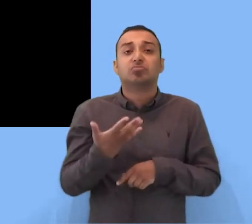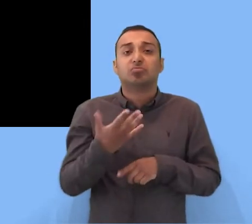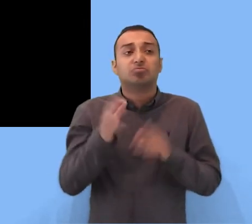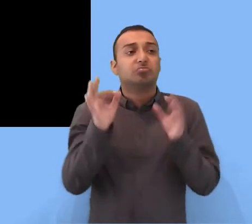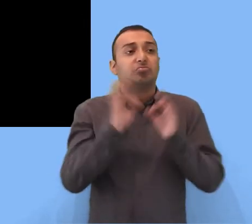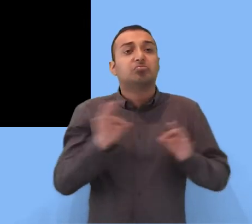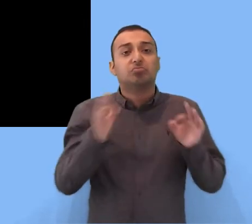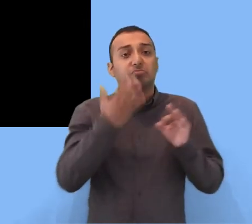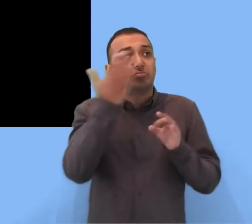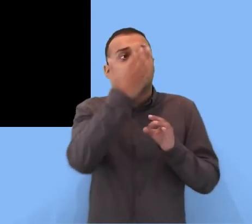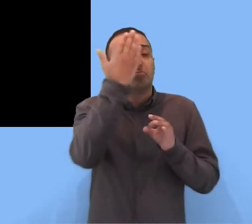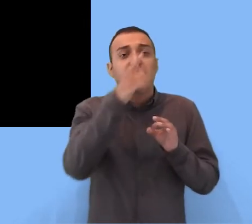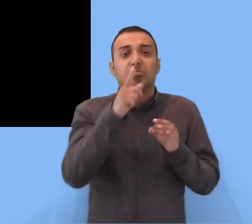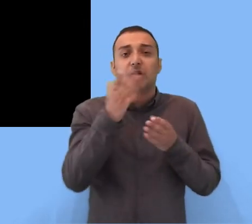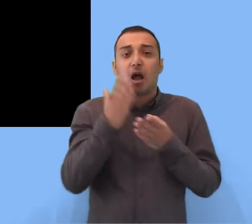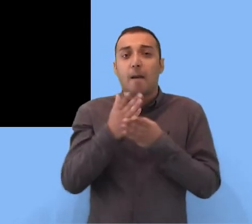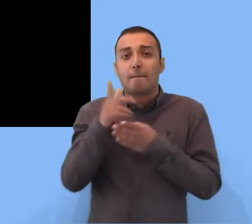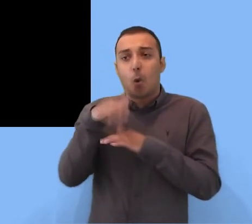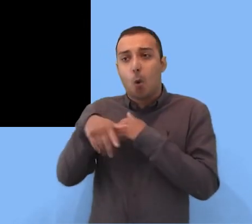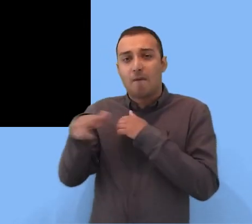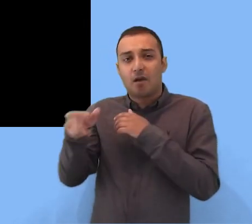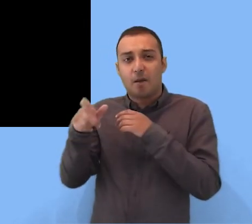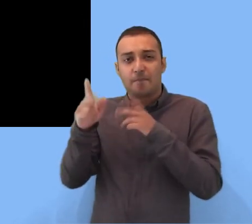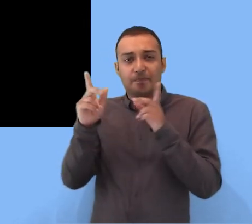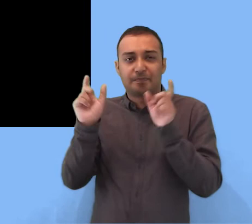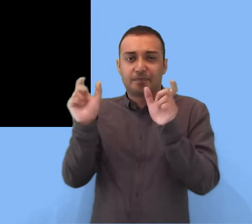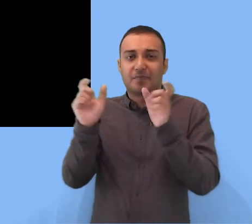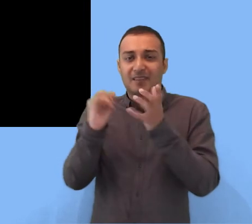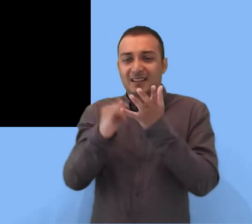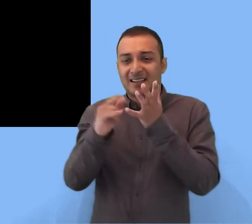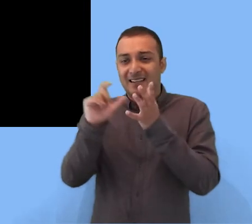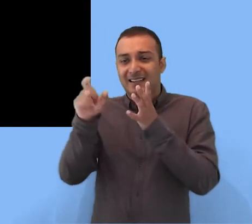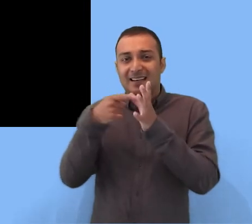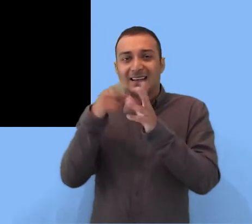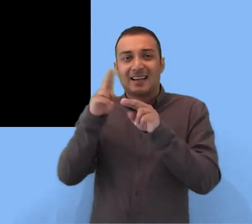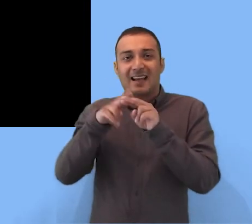bit on what the scaffolding is specifically? Yes, for example,